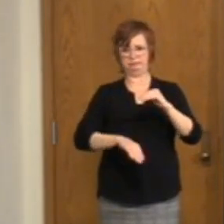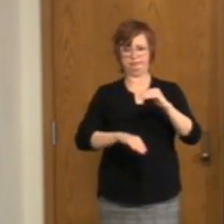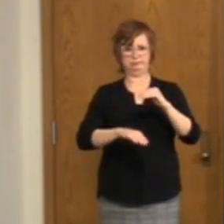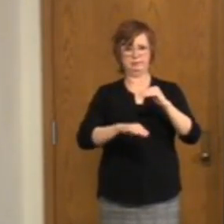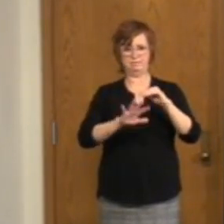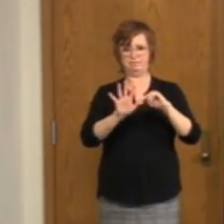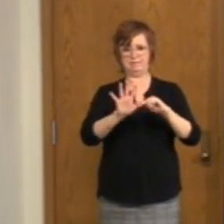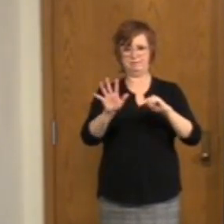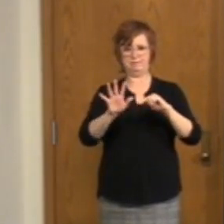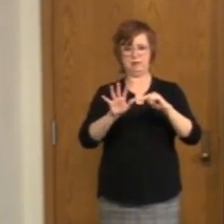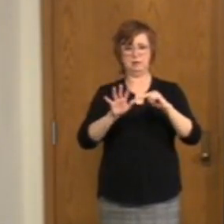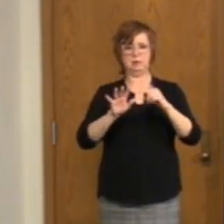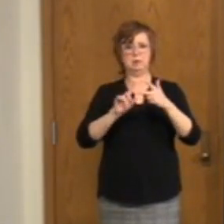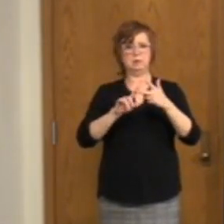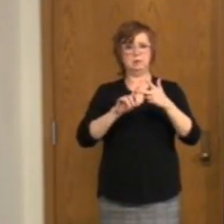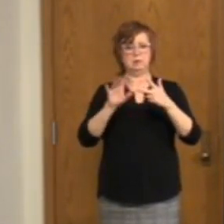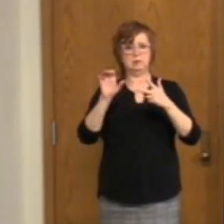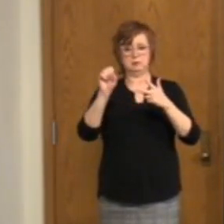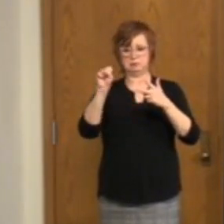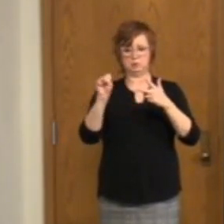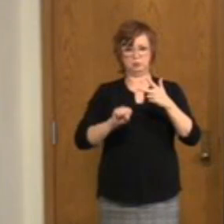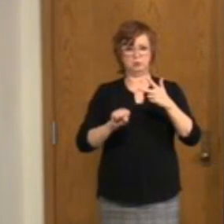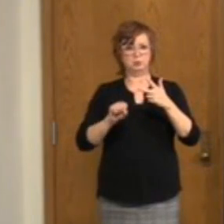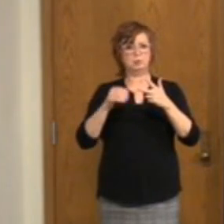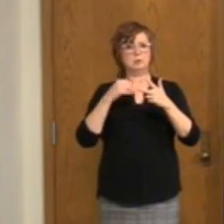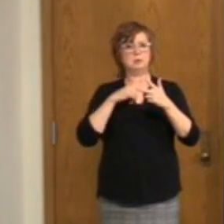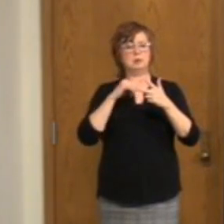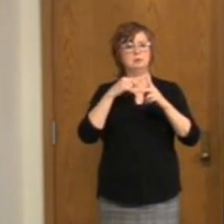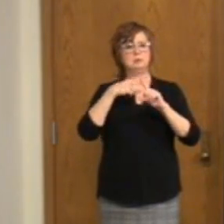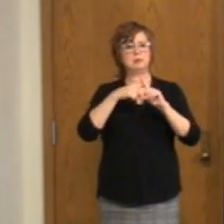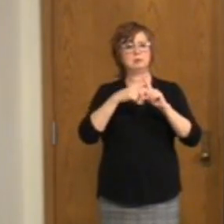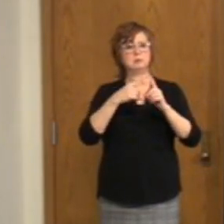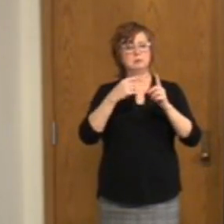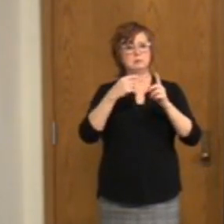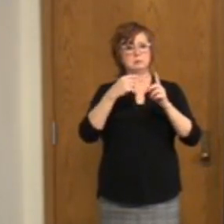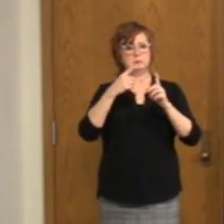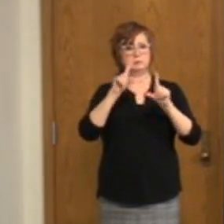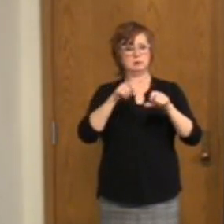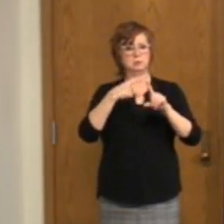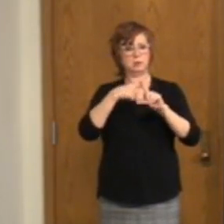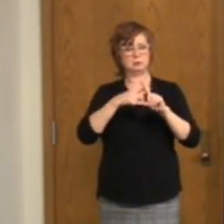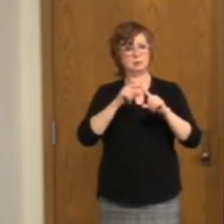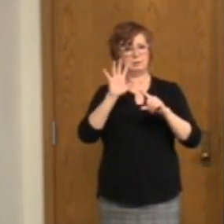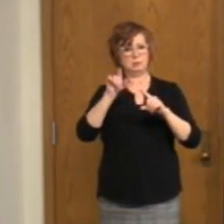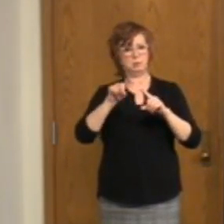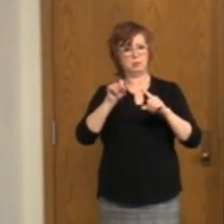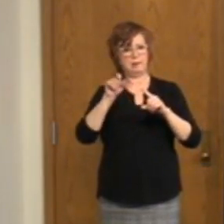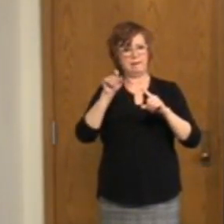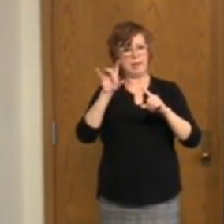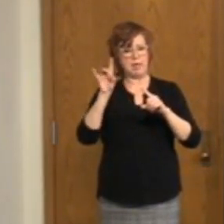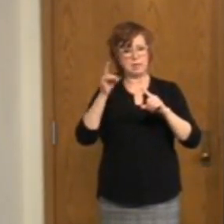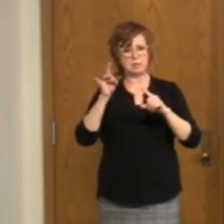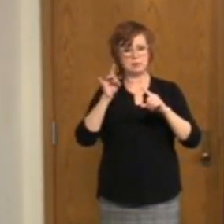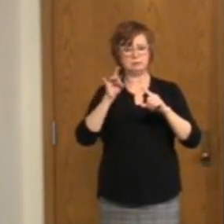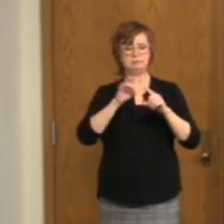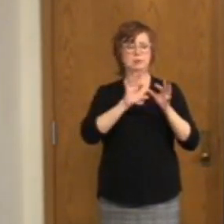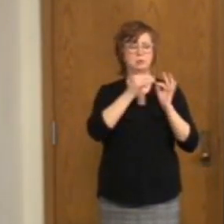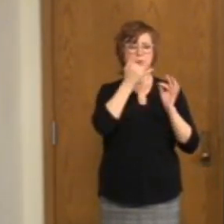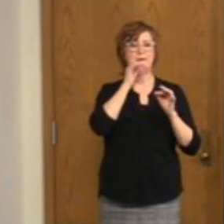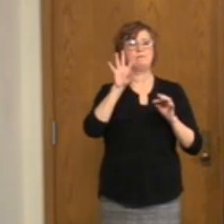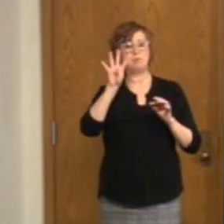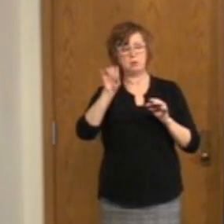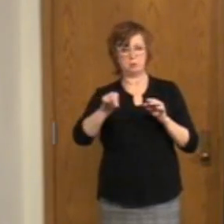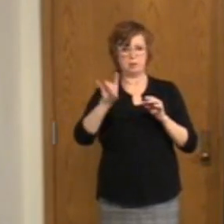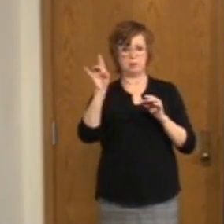positivity again in Saskatoon is less than 5, 4.8%. Most of the rural south is less than 5. So already, about half the population is